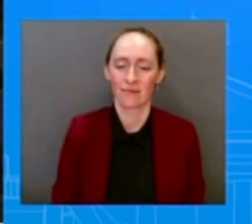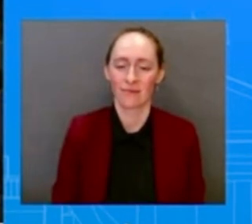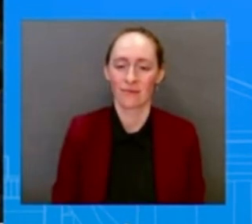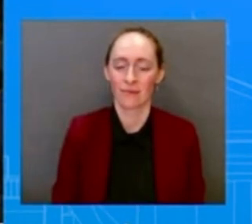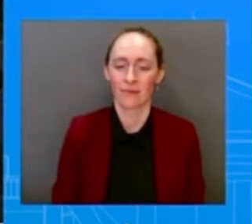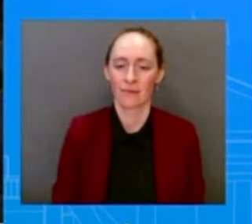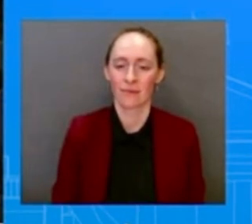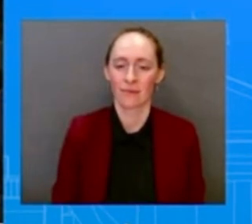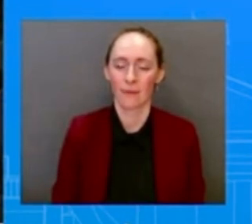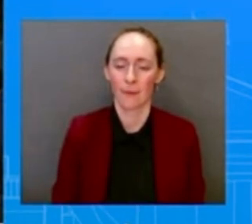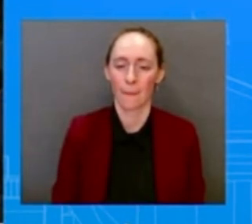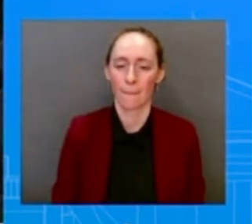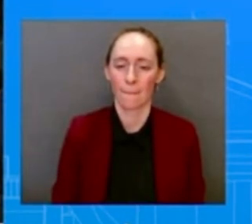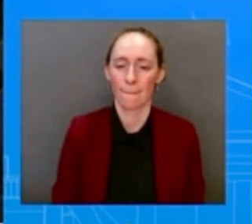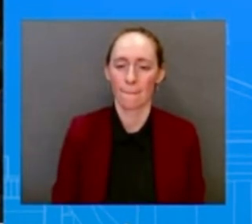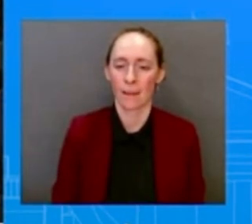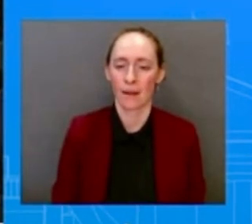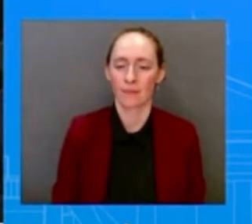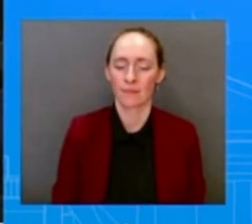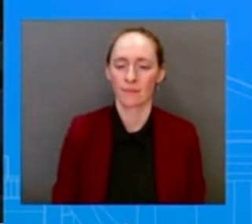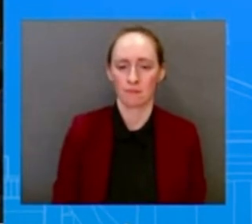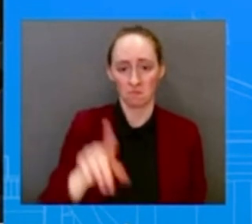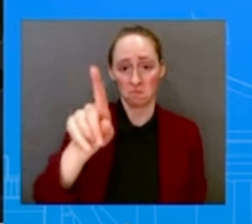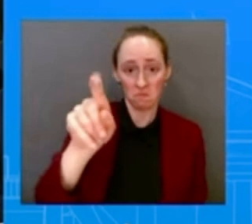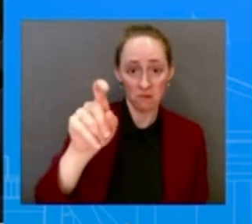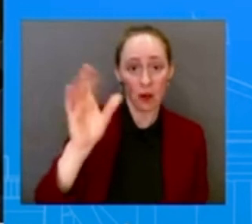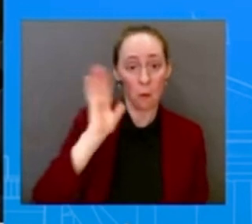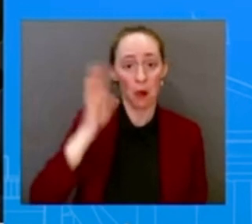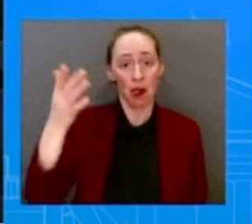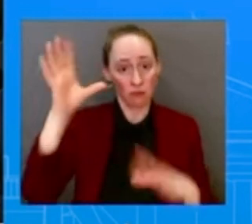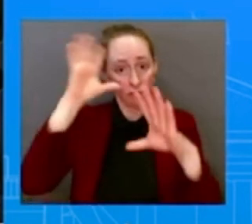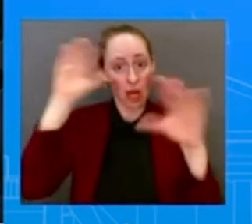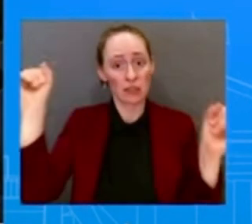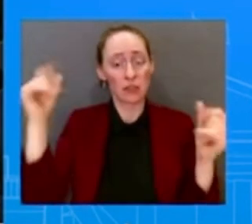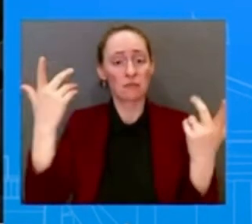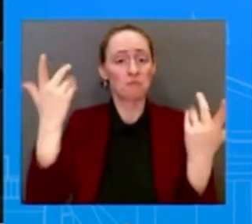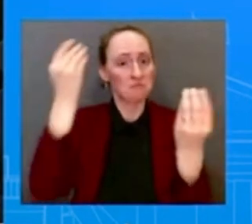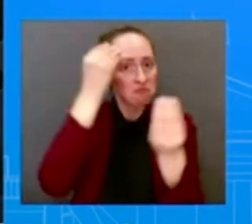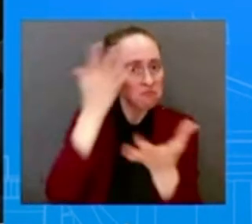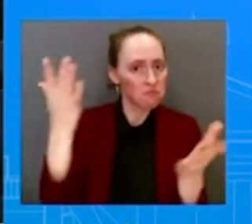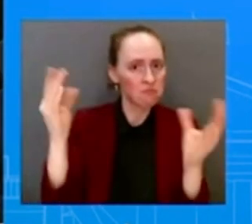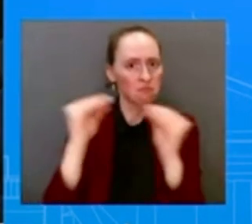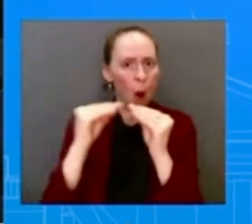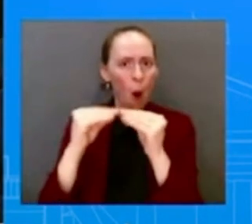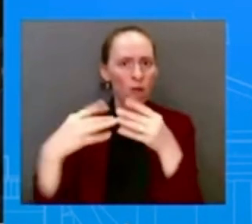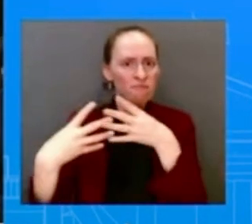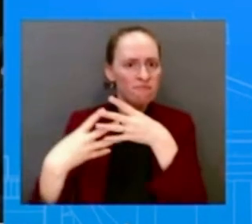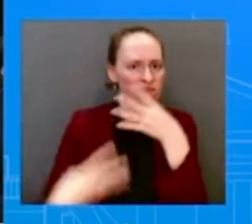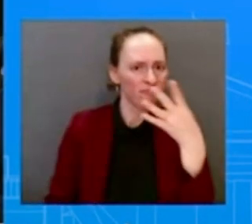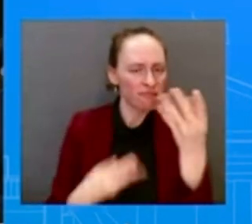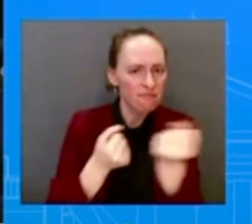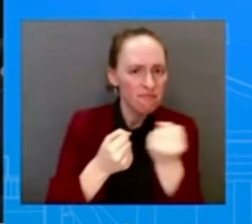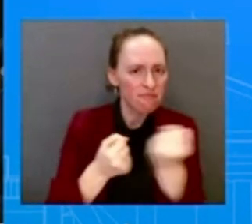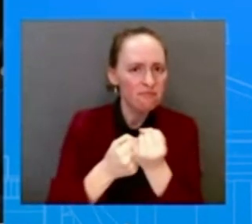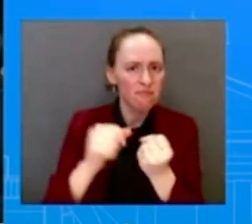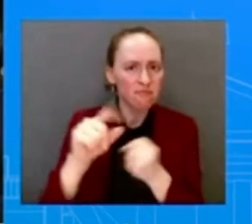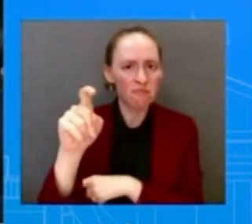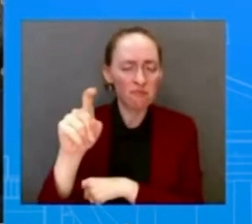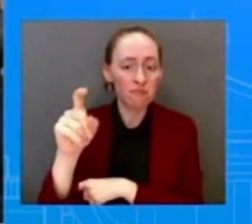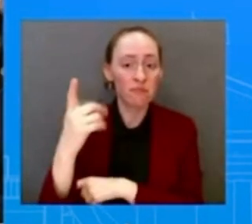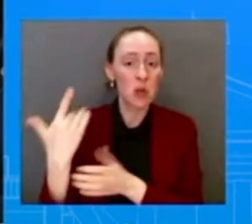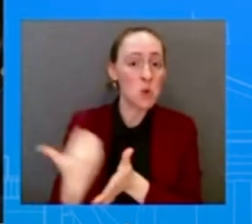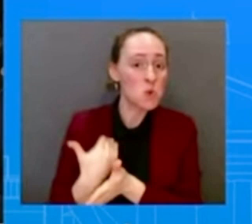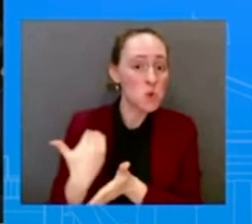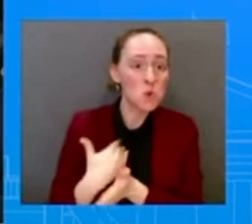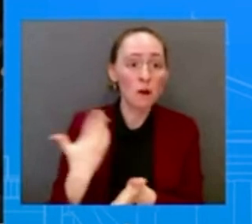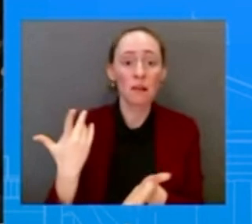aid? Or will it mostly be sort of a symbolic show of support, as you were talking about, to the Ukrainian people, the U.S.-Polish